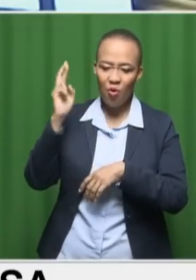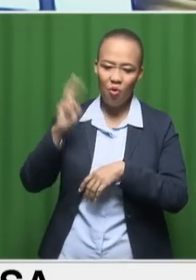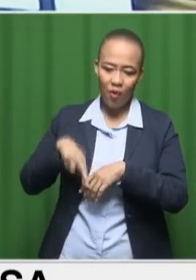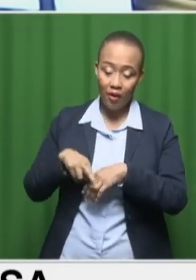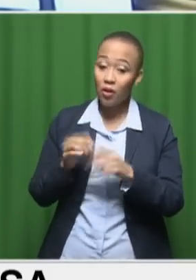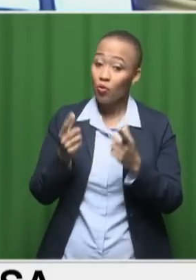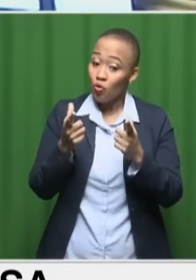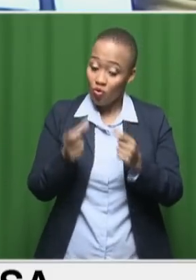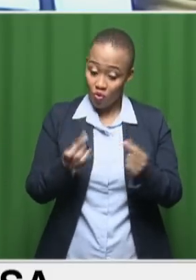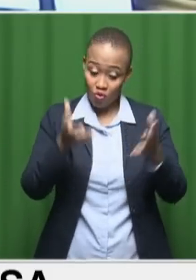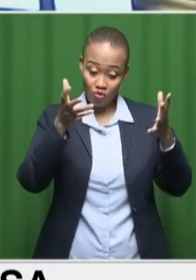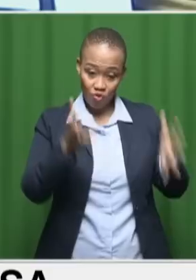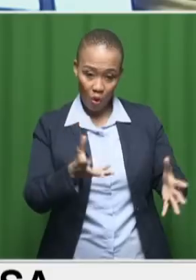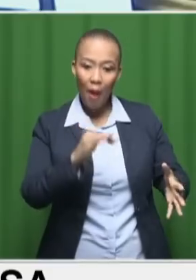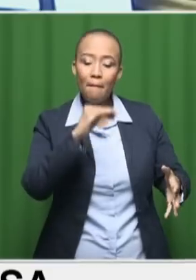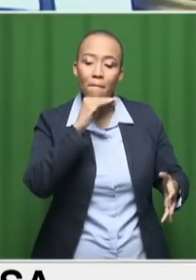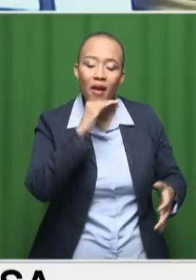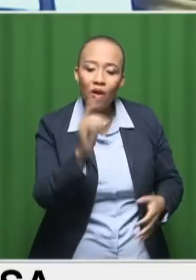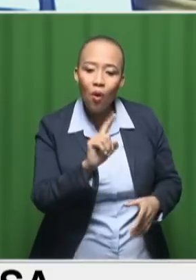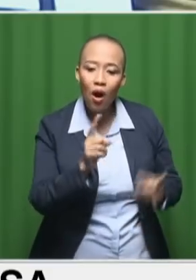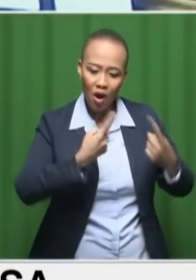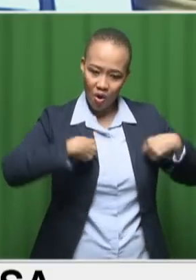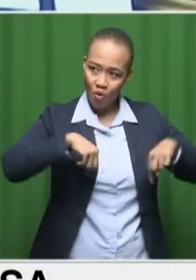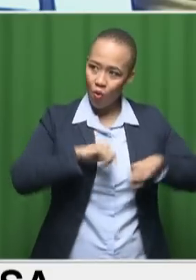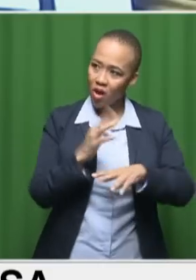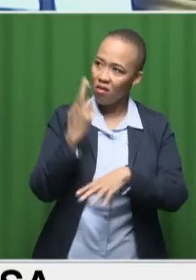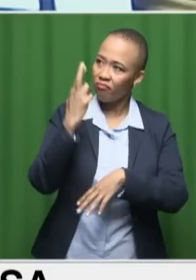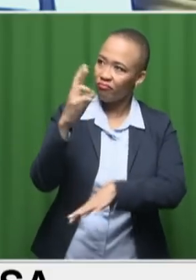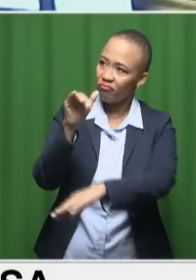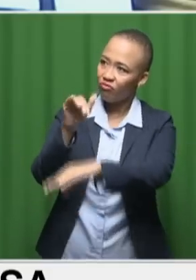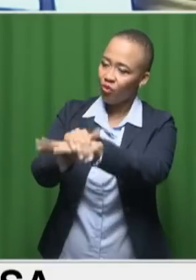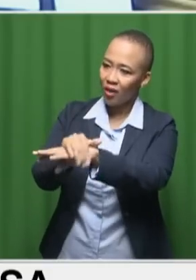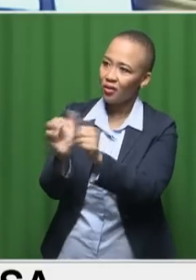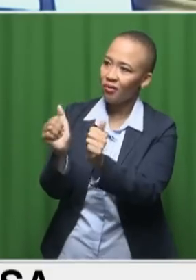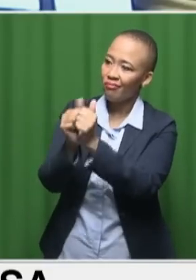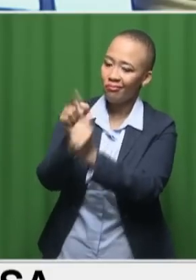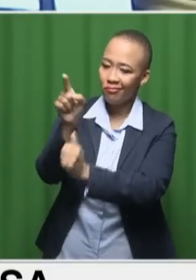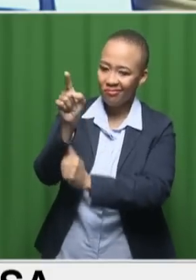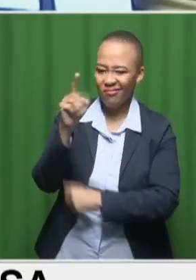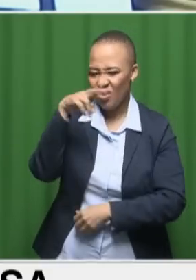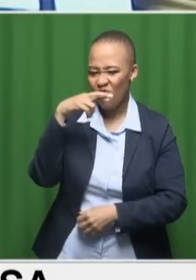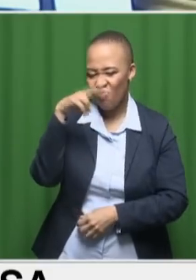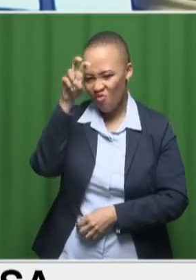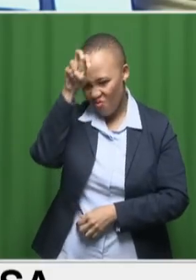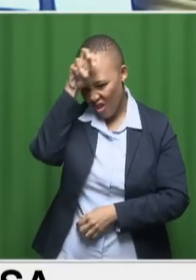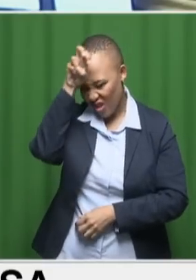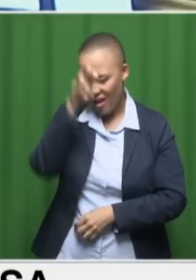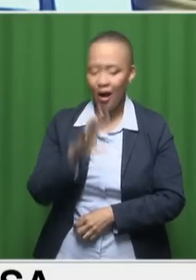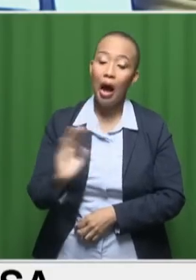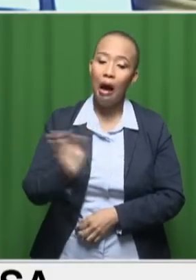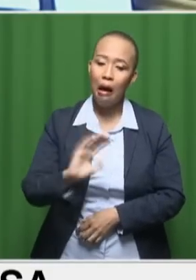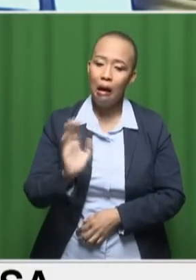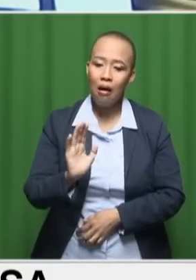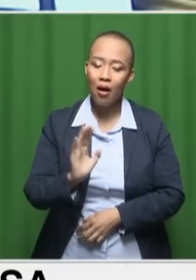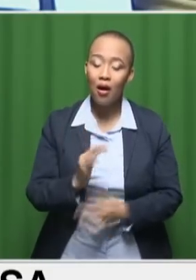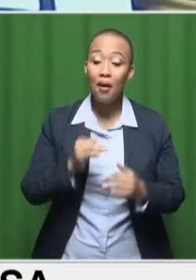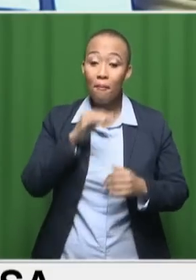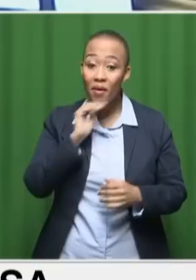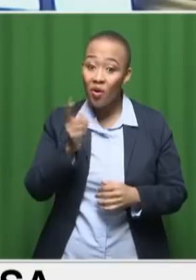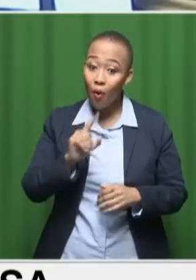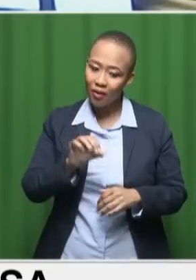I think speculating on names now would be quite hard, but certainly we could be talking about